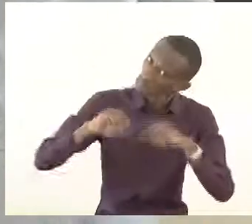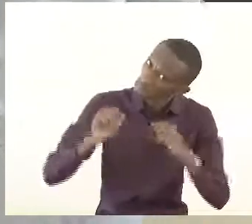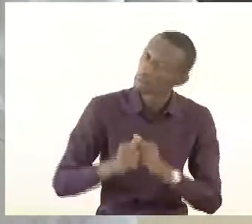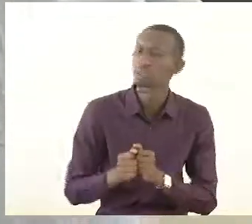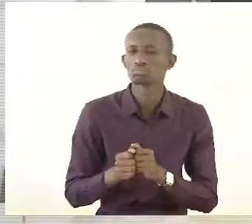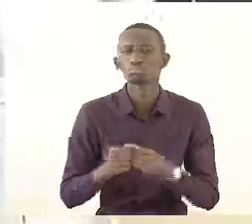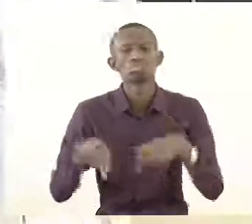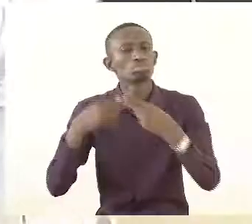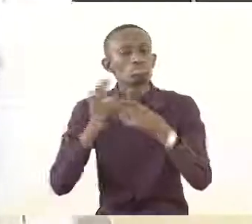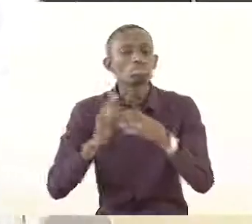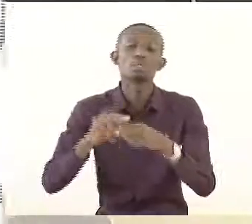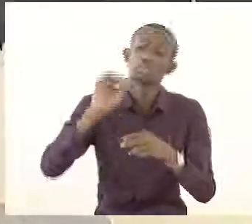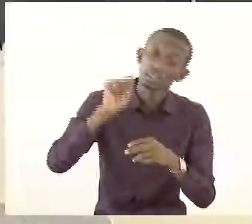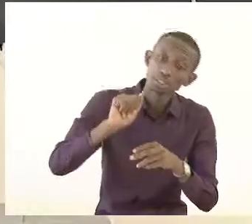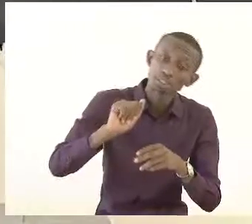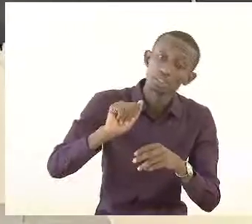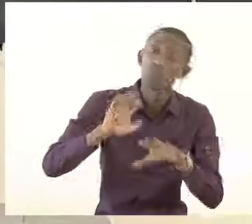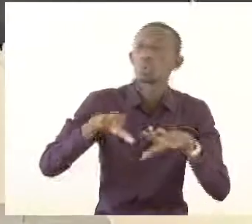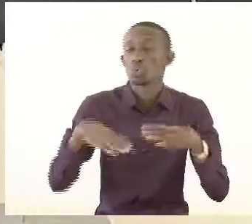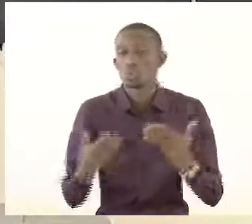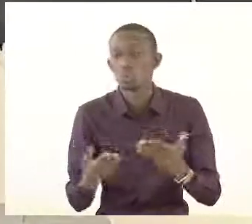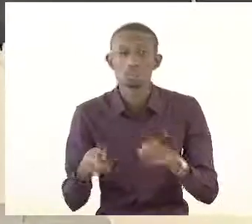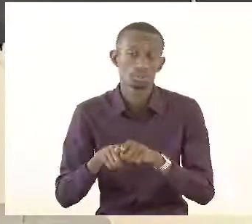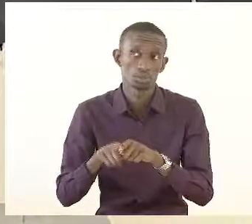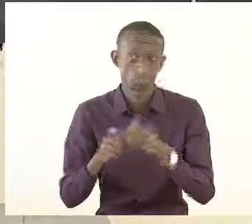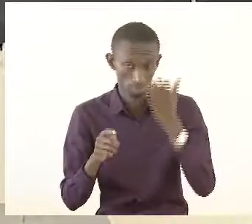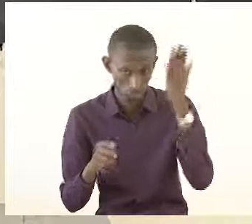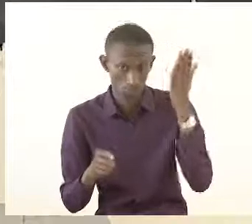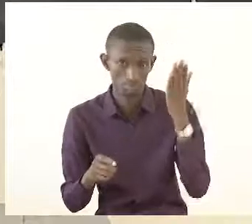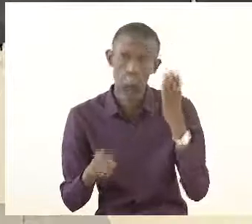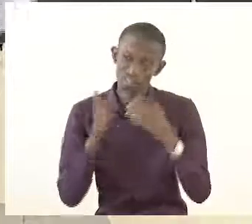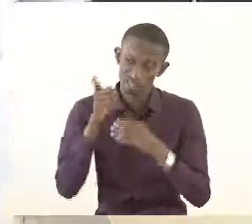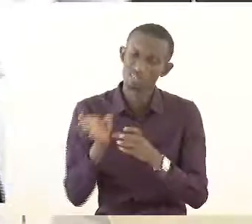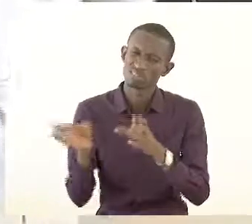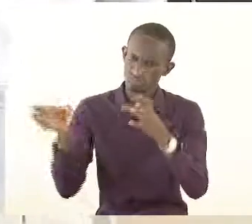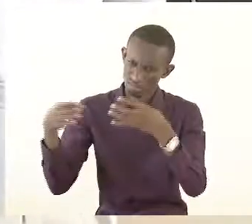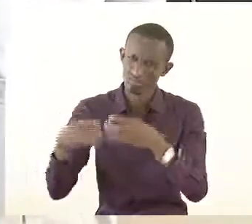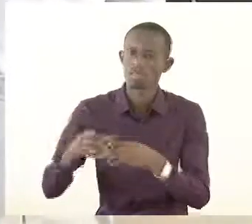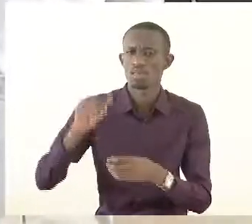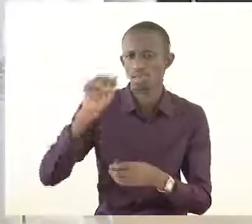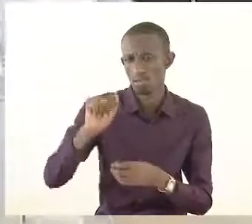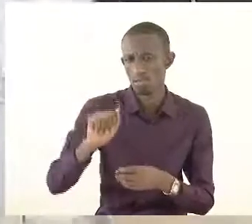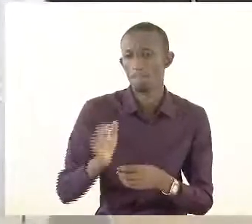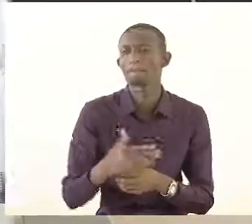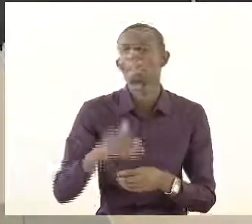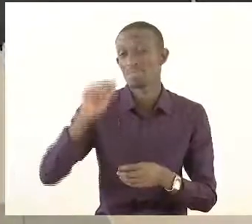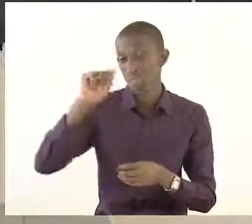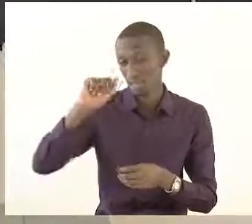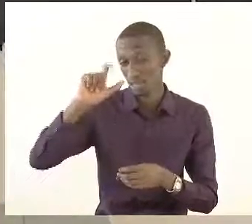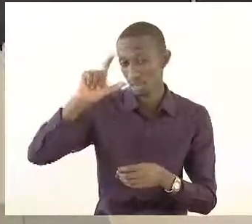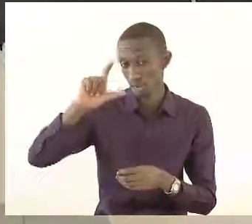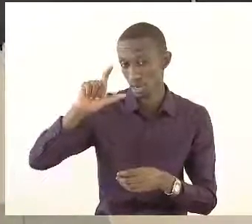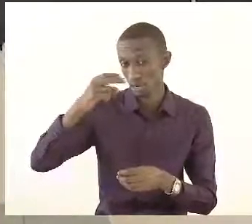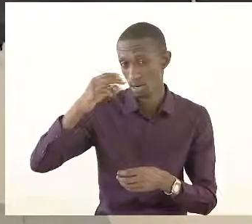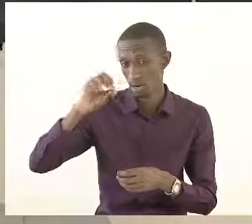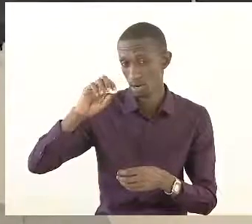as well as this one. So that is the compound A. Alcohol A can be this one or this one. So